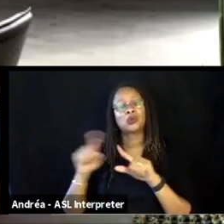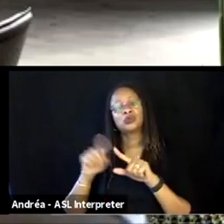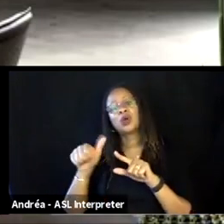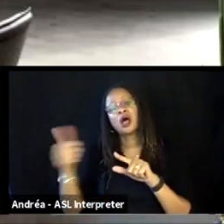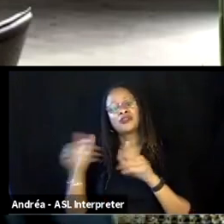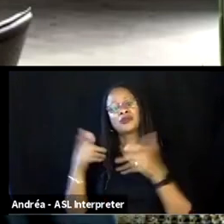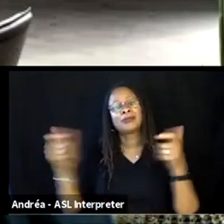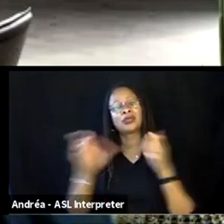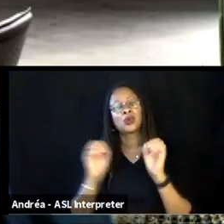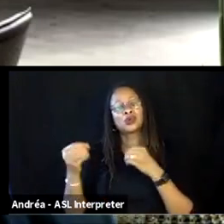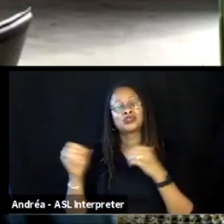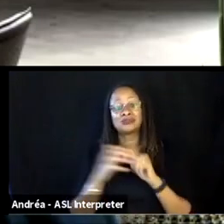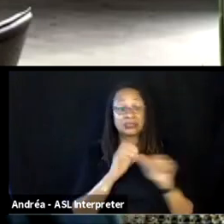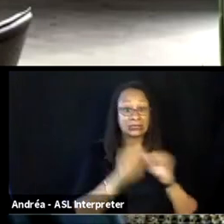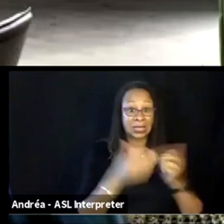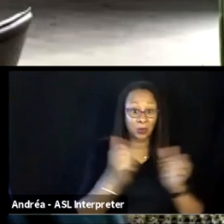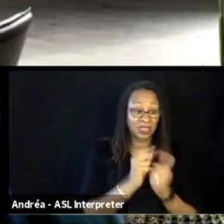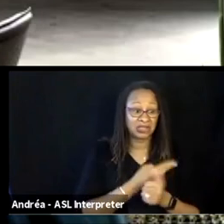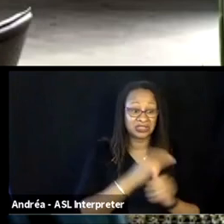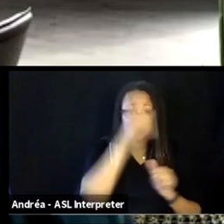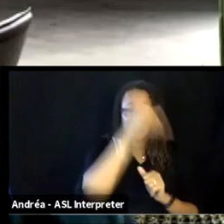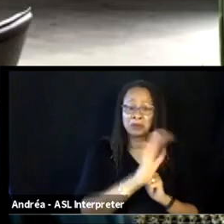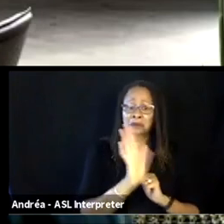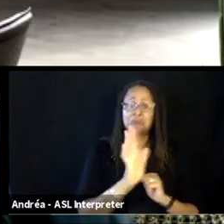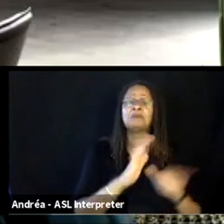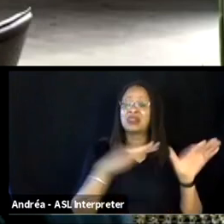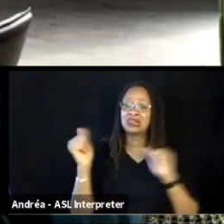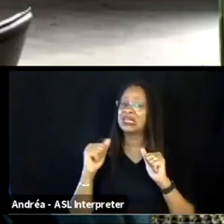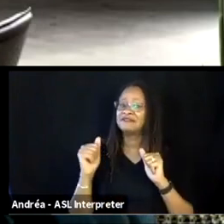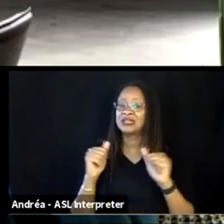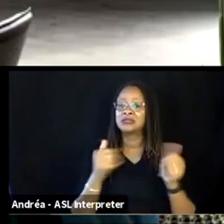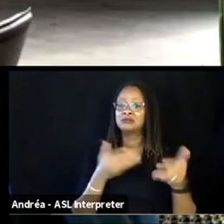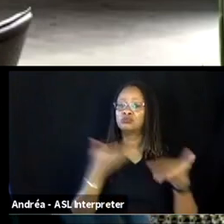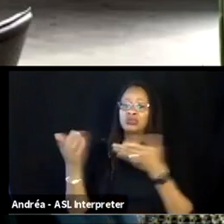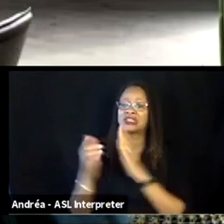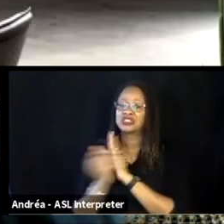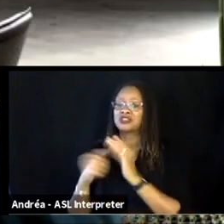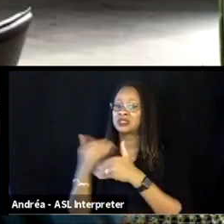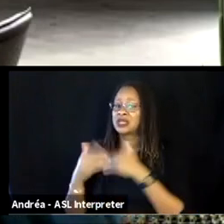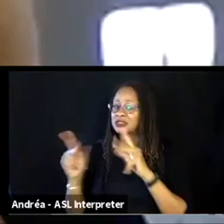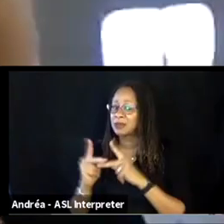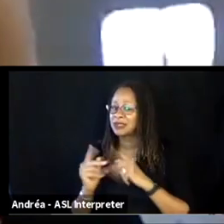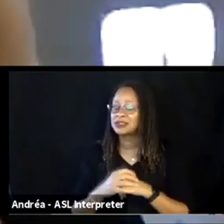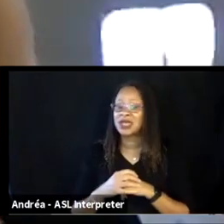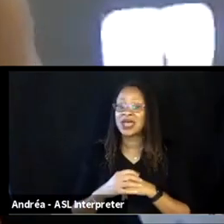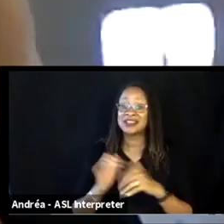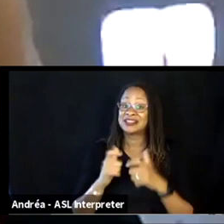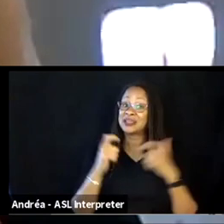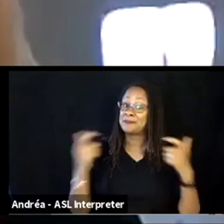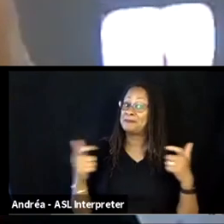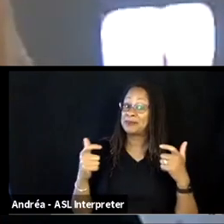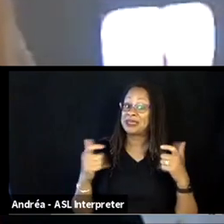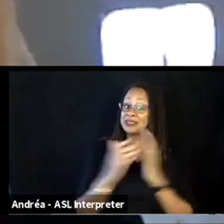just sticking around and having to stay there. So I would say that's one of the biggest pieces, that ability to optimize